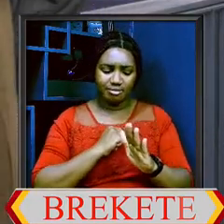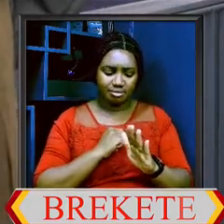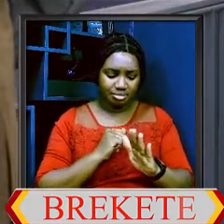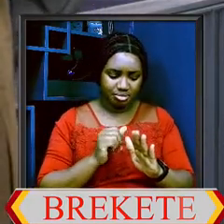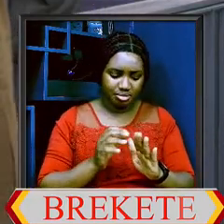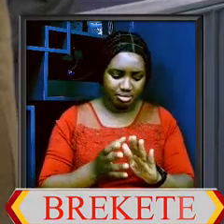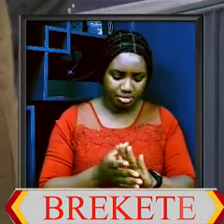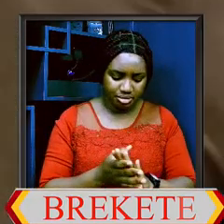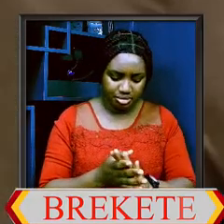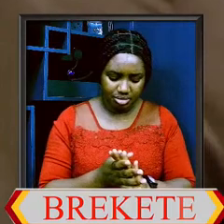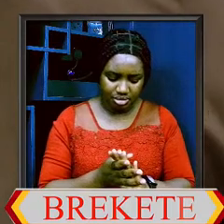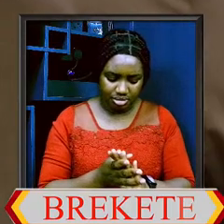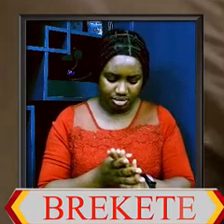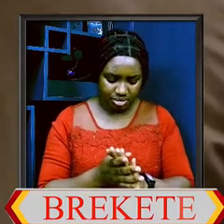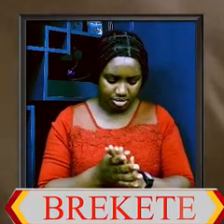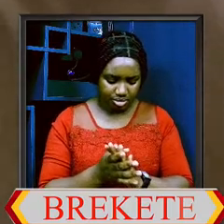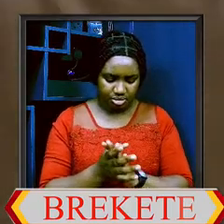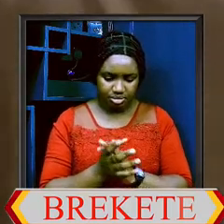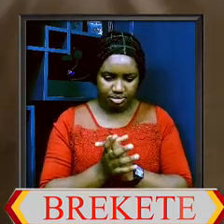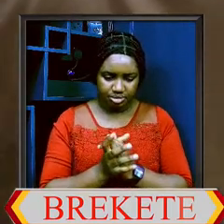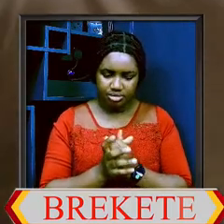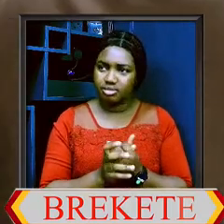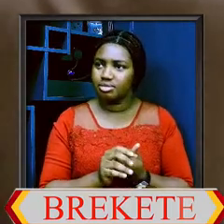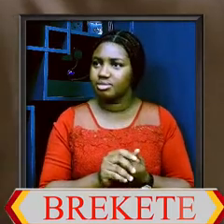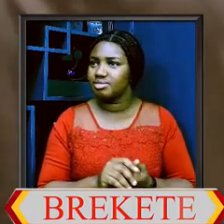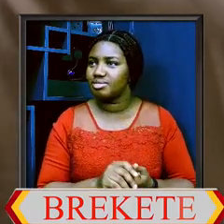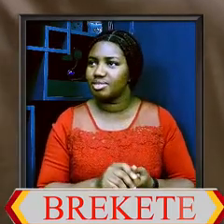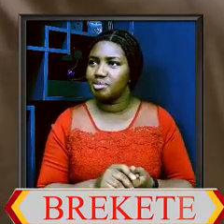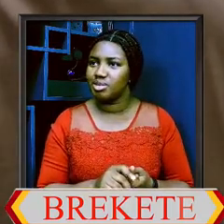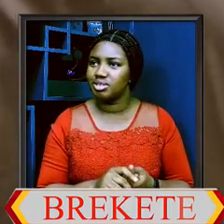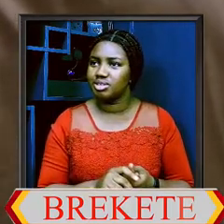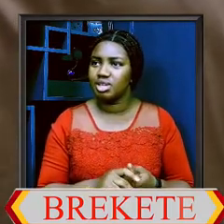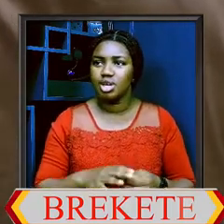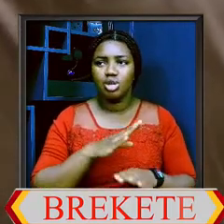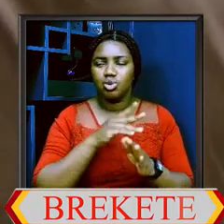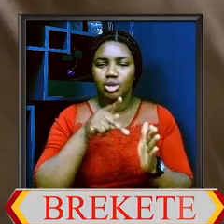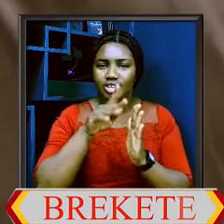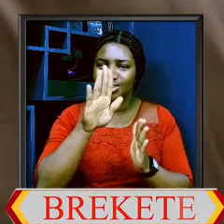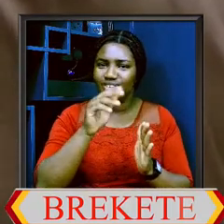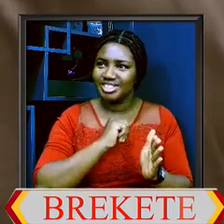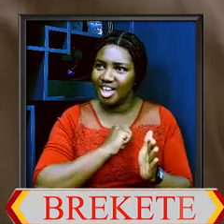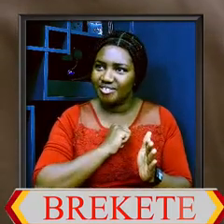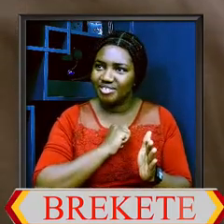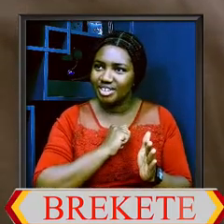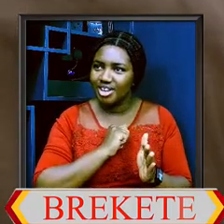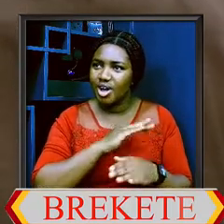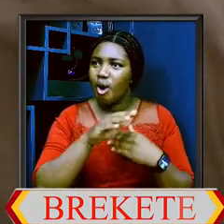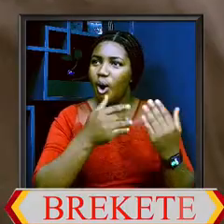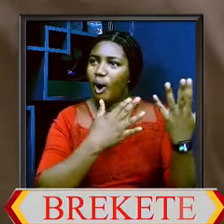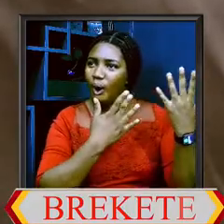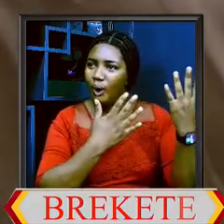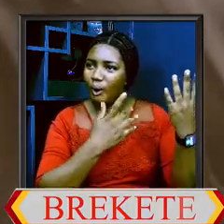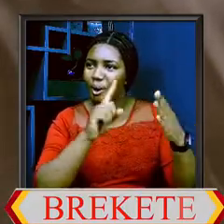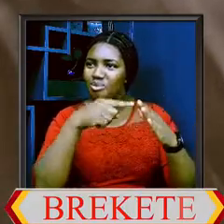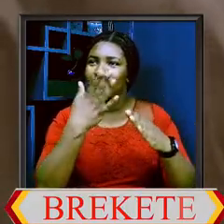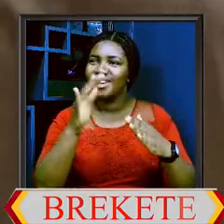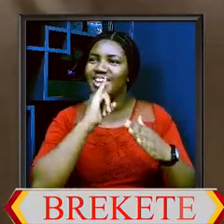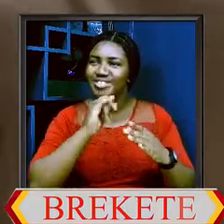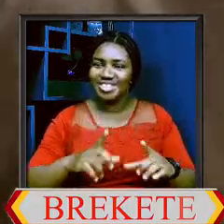put well don't kill yourself because all hope is to Allah when there is life there is hope to every